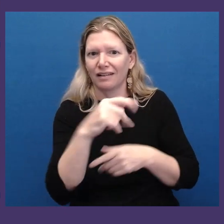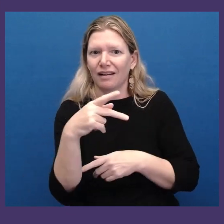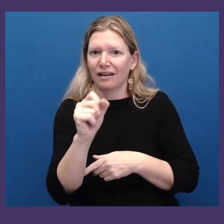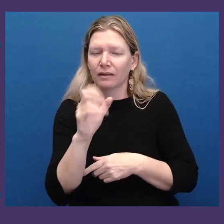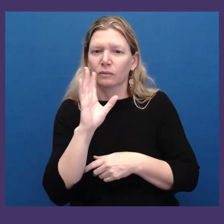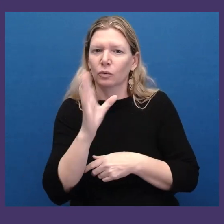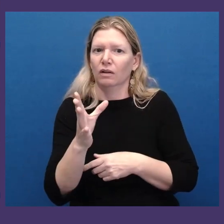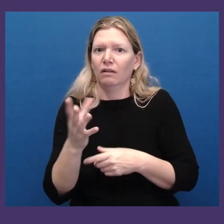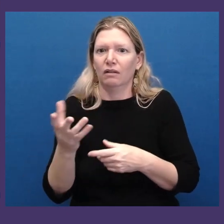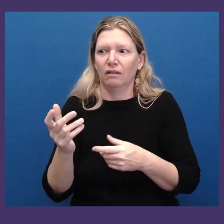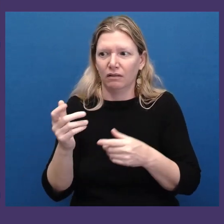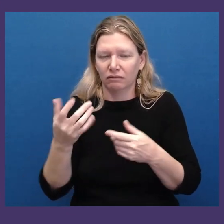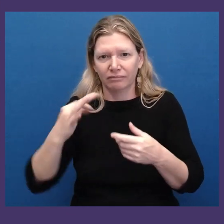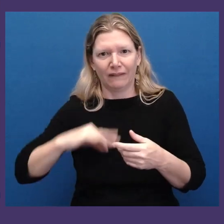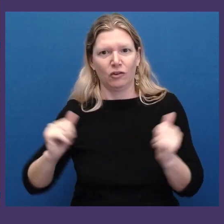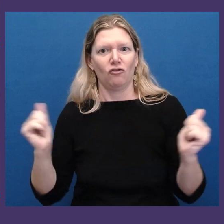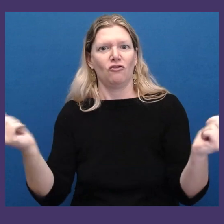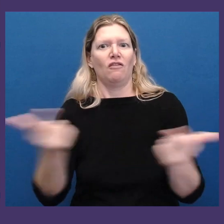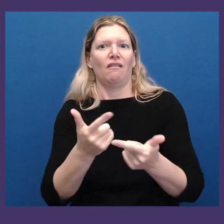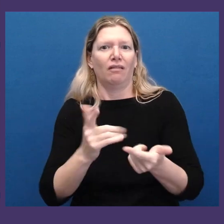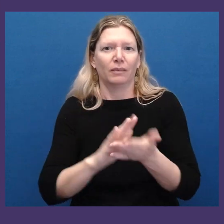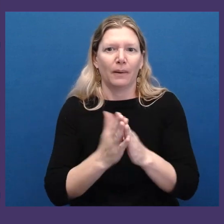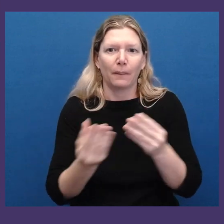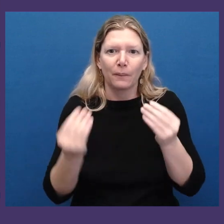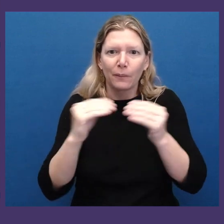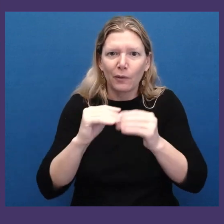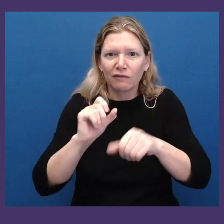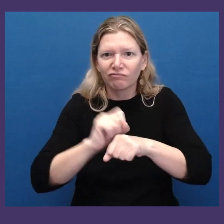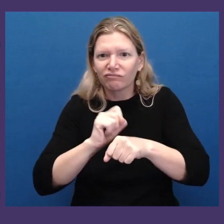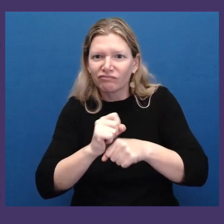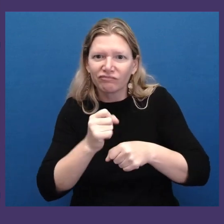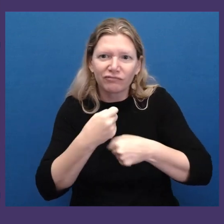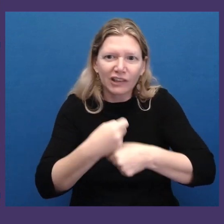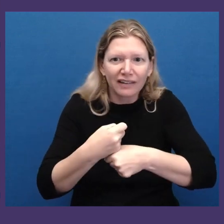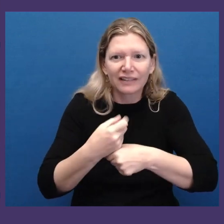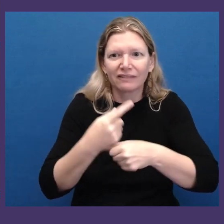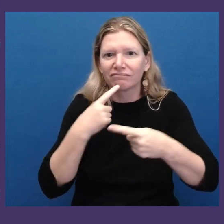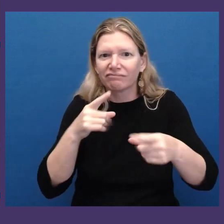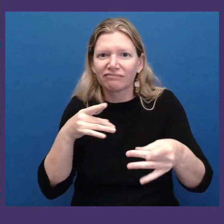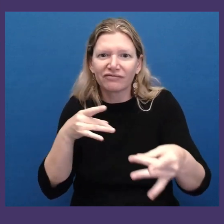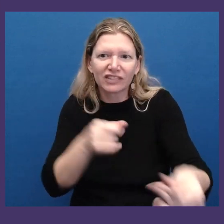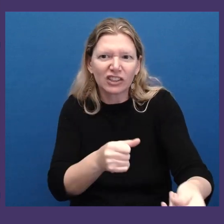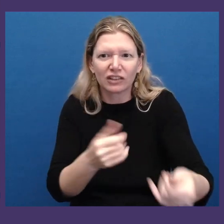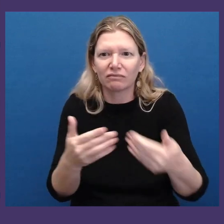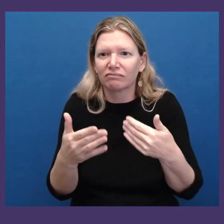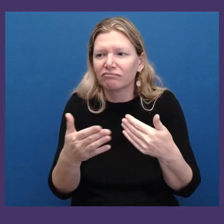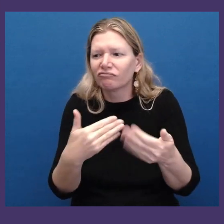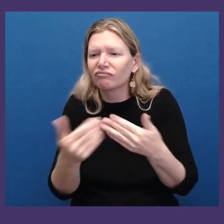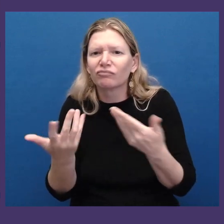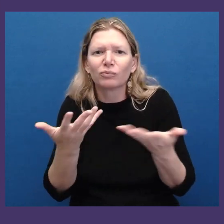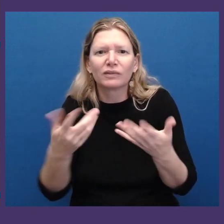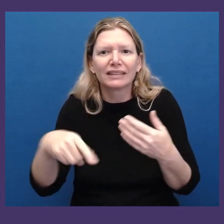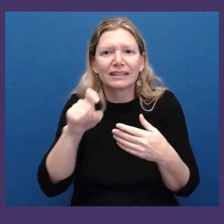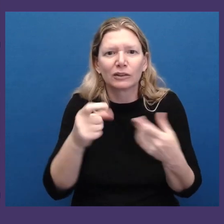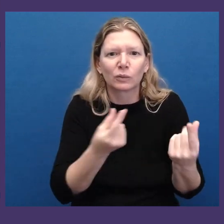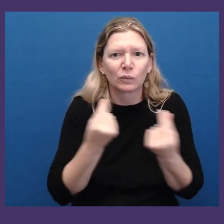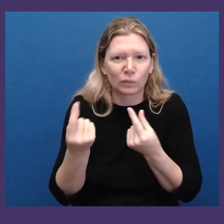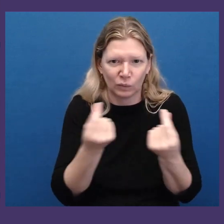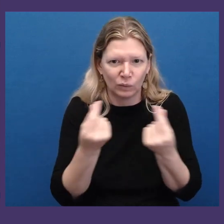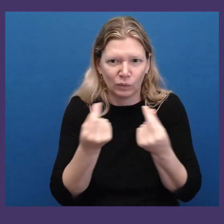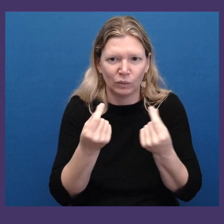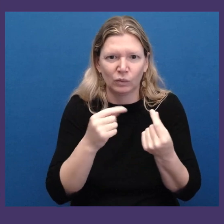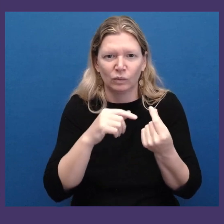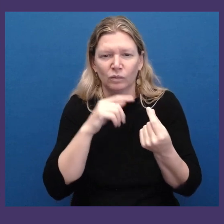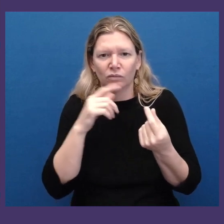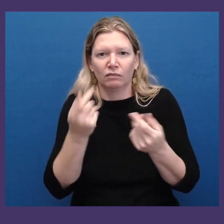things that they need to do, eliminating the tedious, the mundane, the repetitive, enabling all of us to spend more time